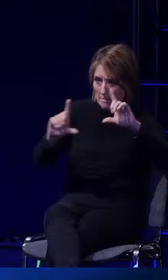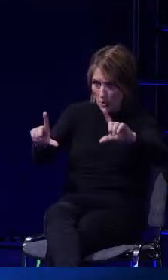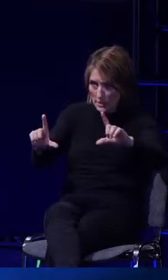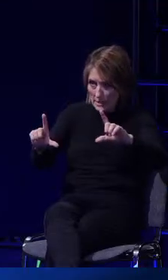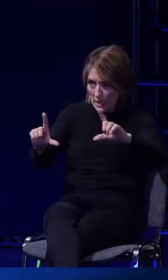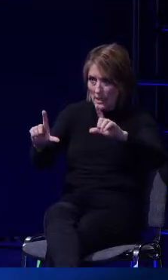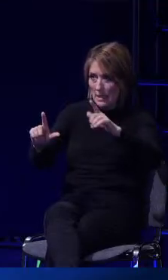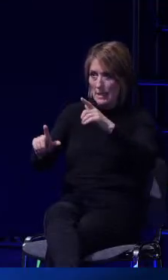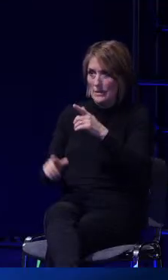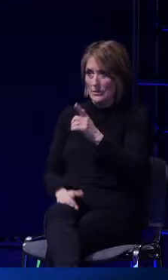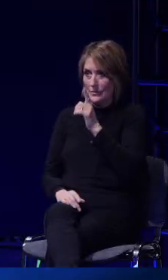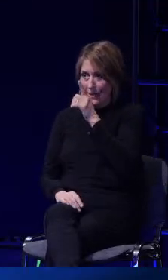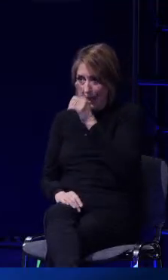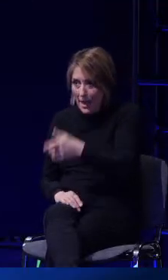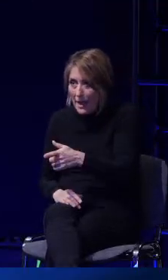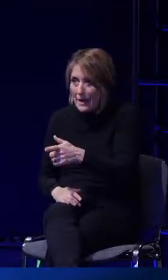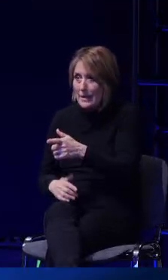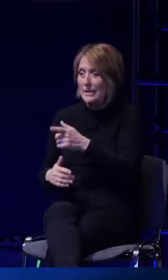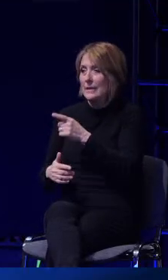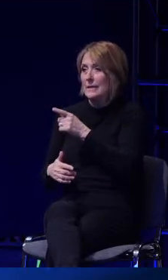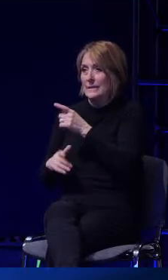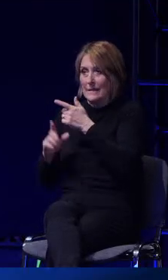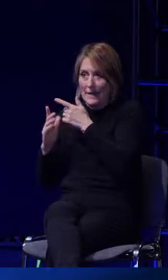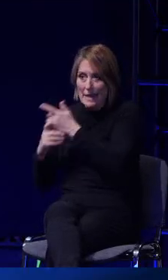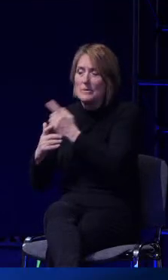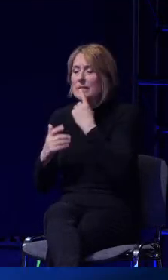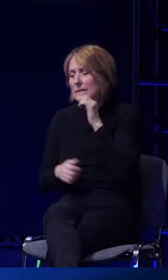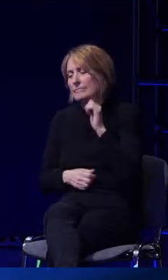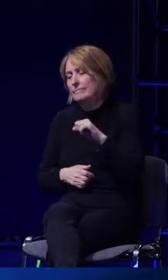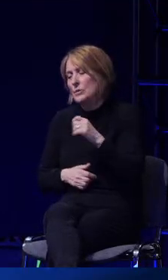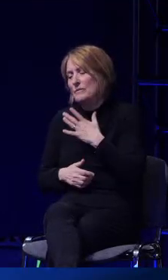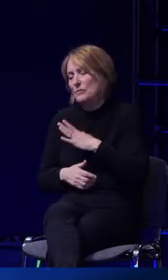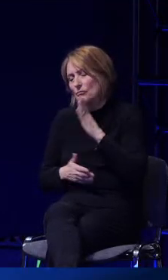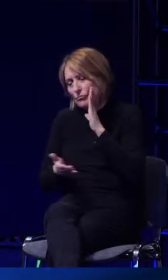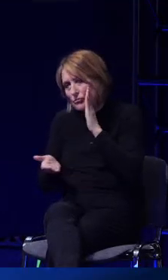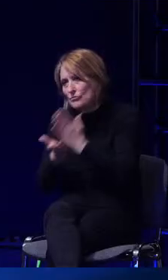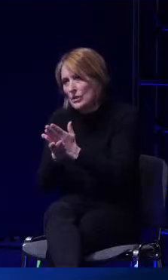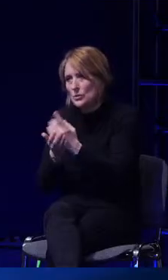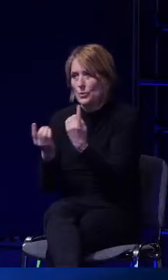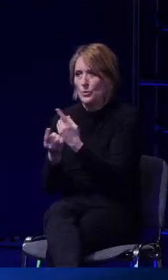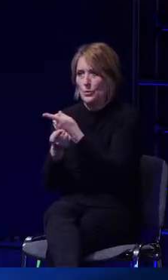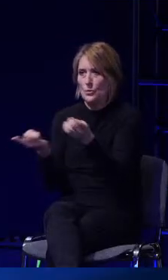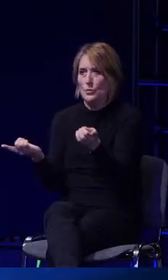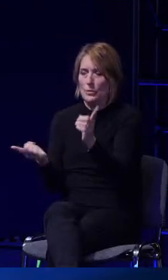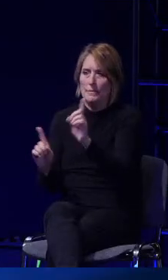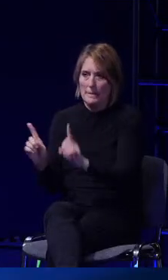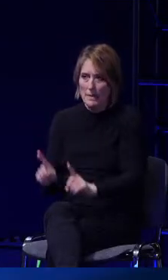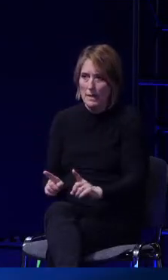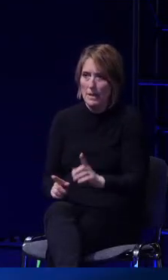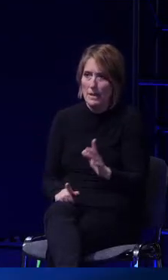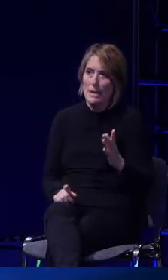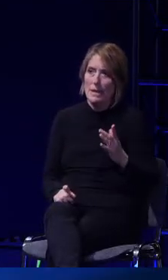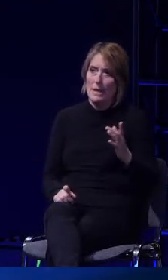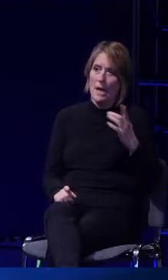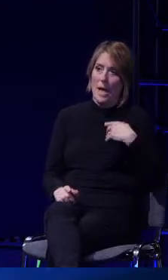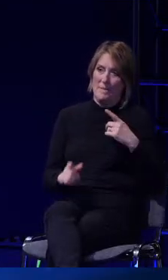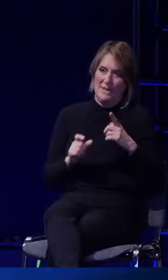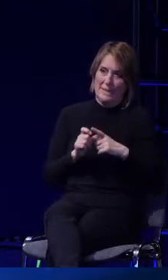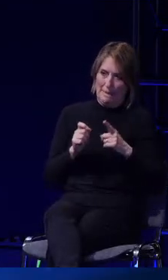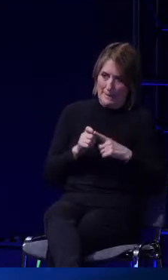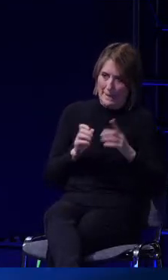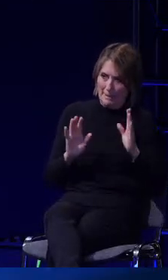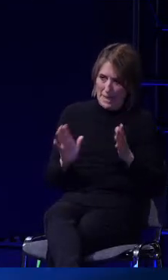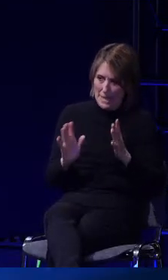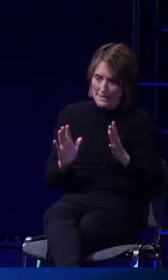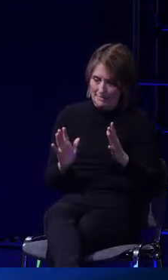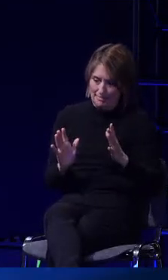to trust the camera. You have to trust the people. Like, you really, I'm a pretty nerdy DP, and I love getting into the weeds on this stuff. But